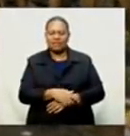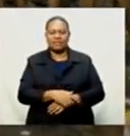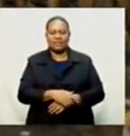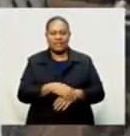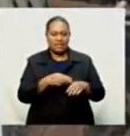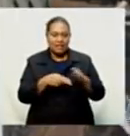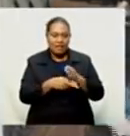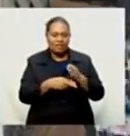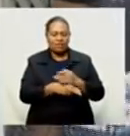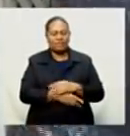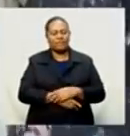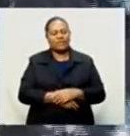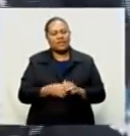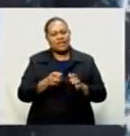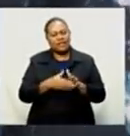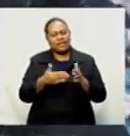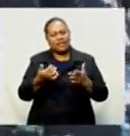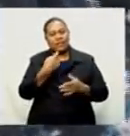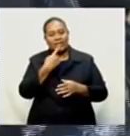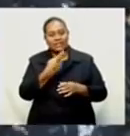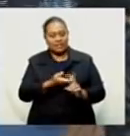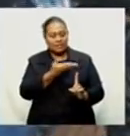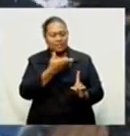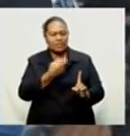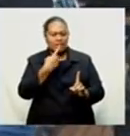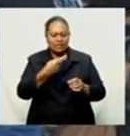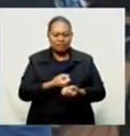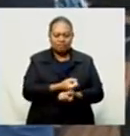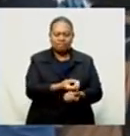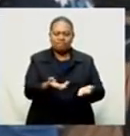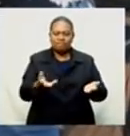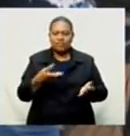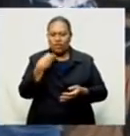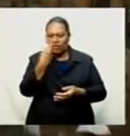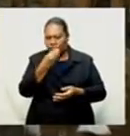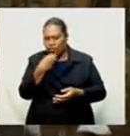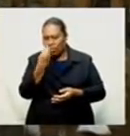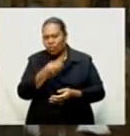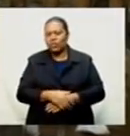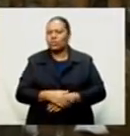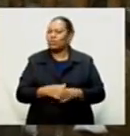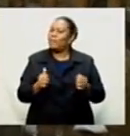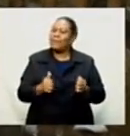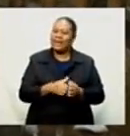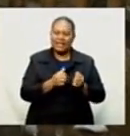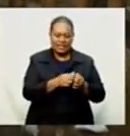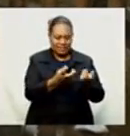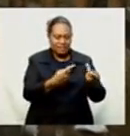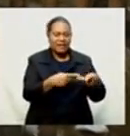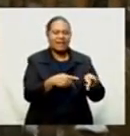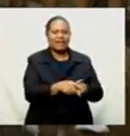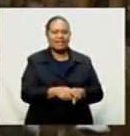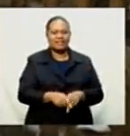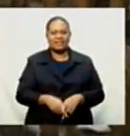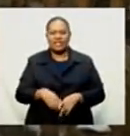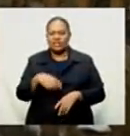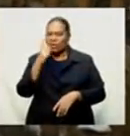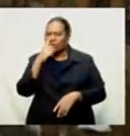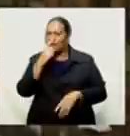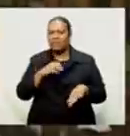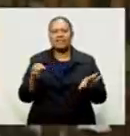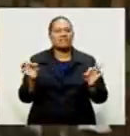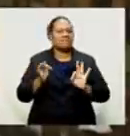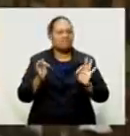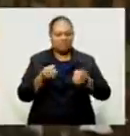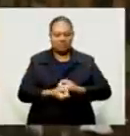Navua. Member Shelvin Narayan says they distributed essential food items to several locations where people have no means of